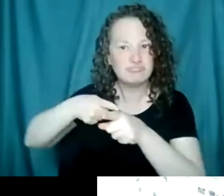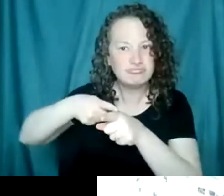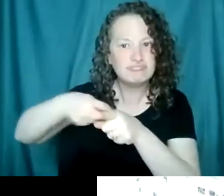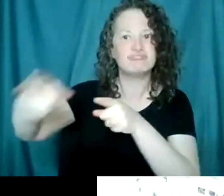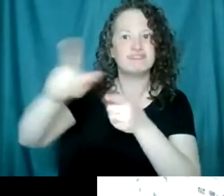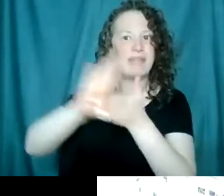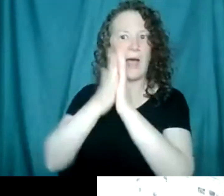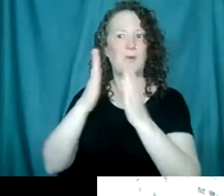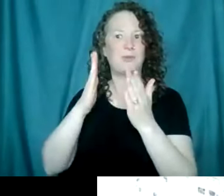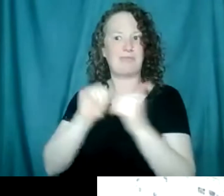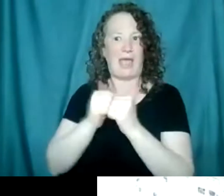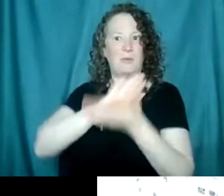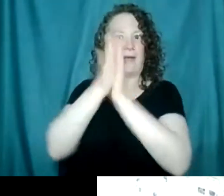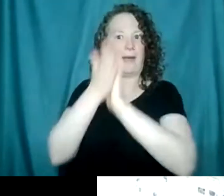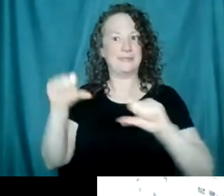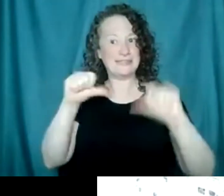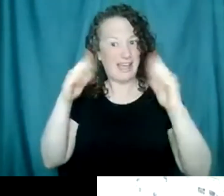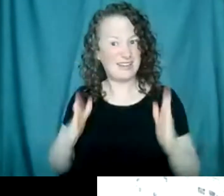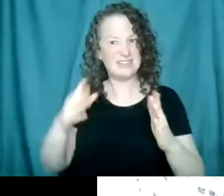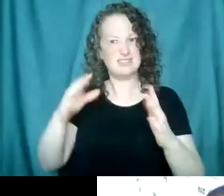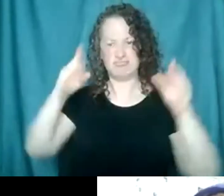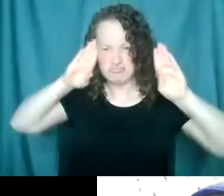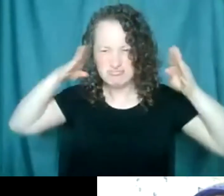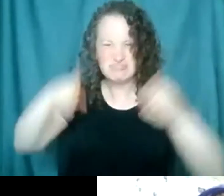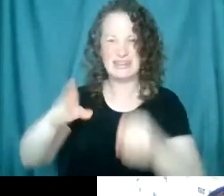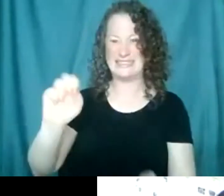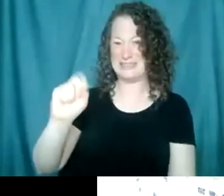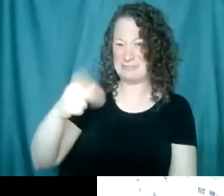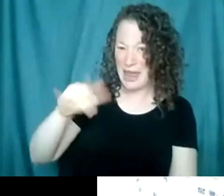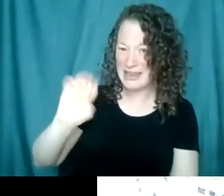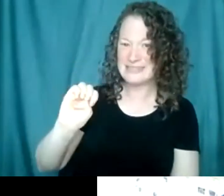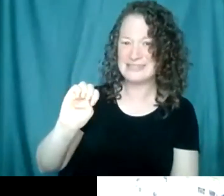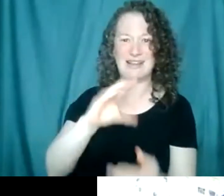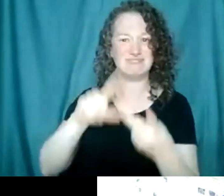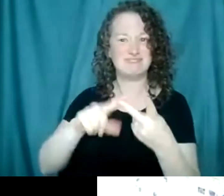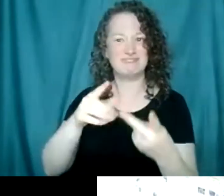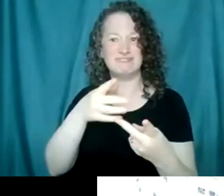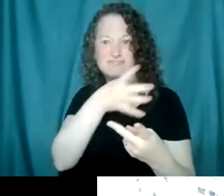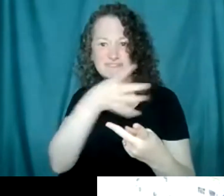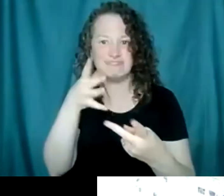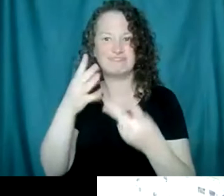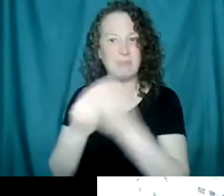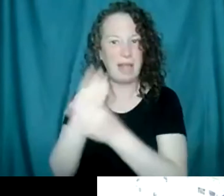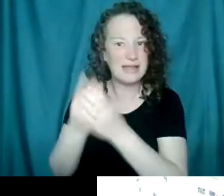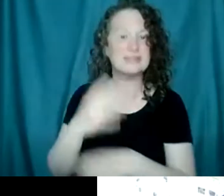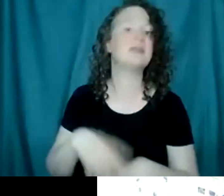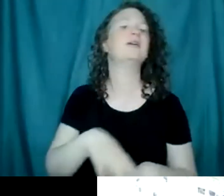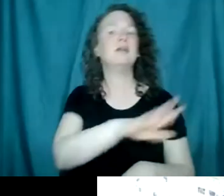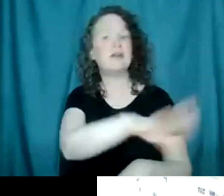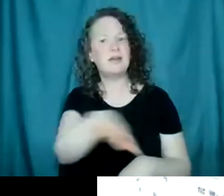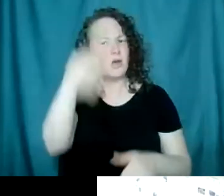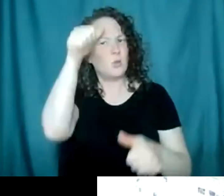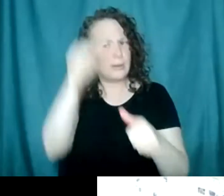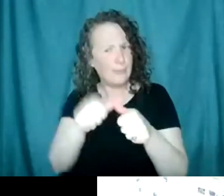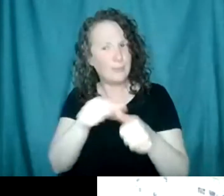crop scientist, especially one focused on space and very cool stuff like that. Just a reminder to everyone before we start, if you have any questions, please